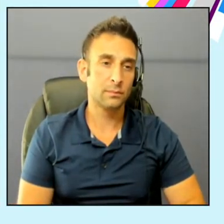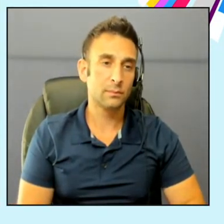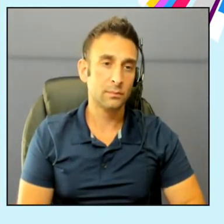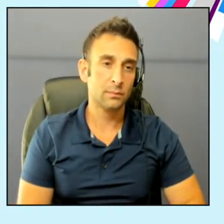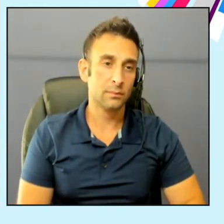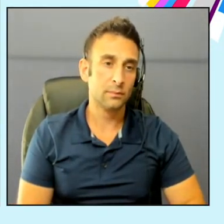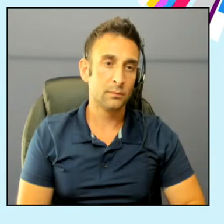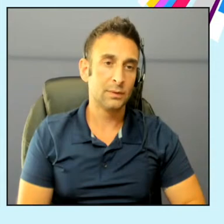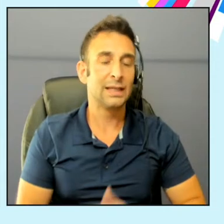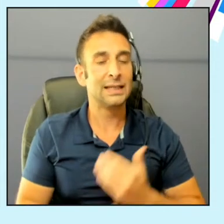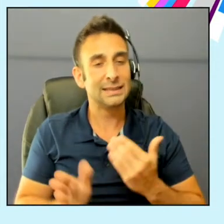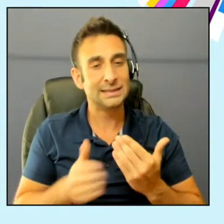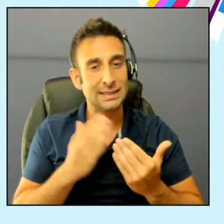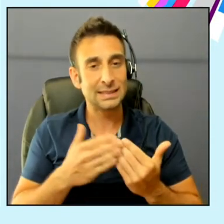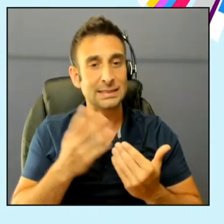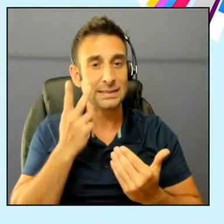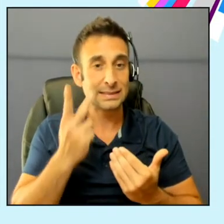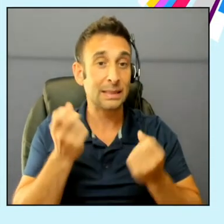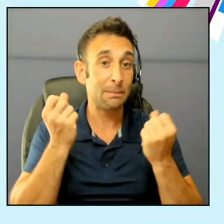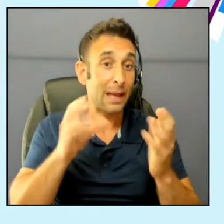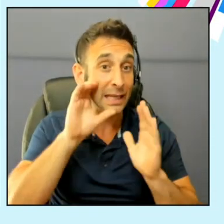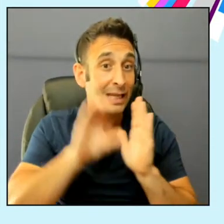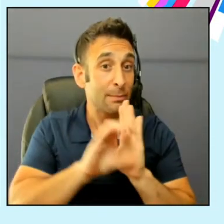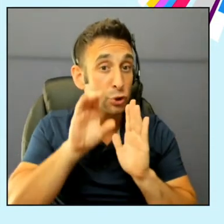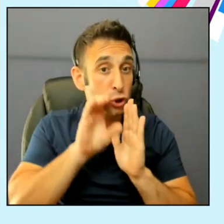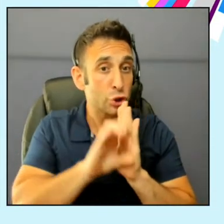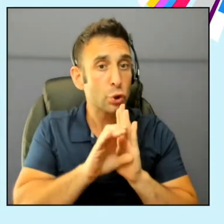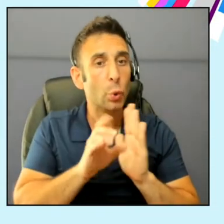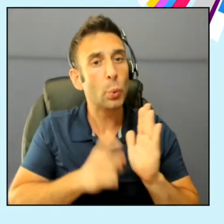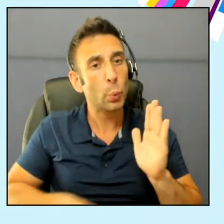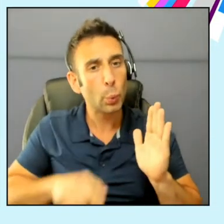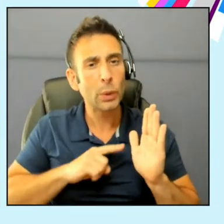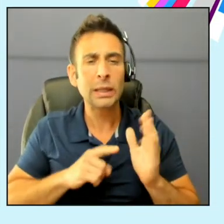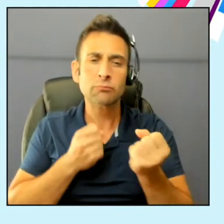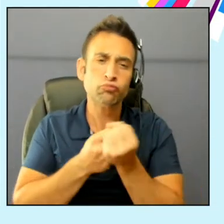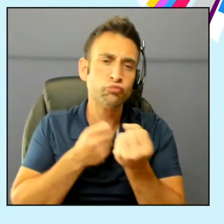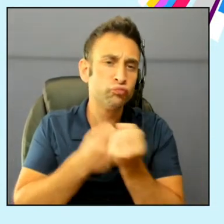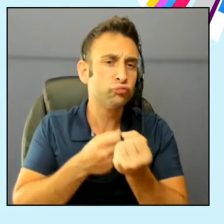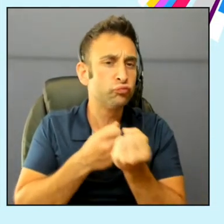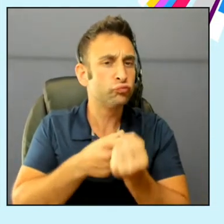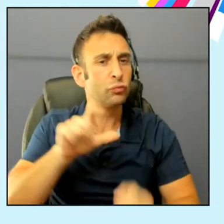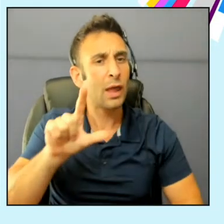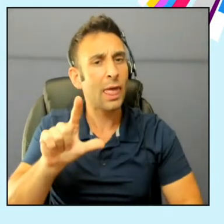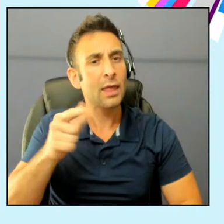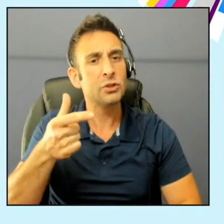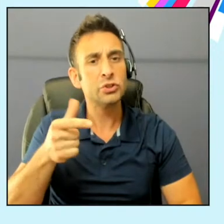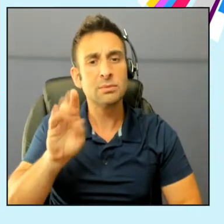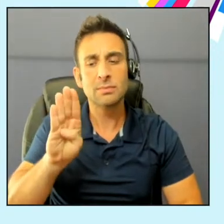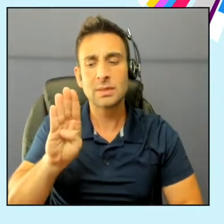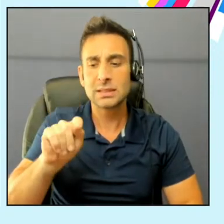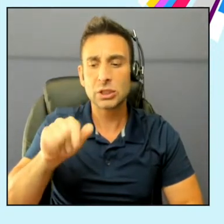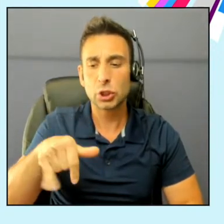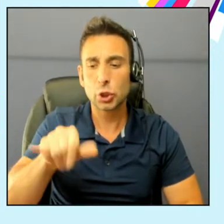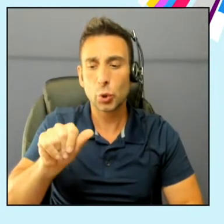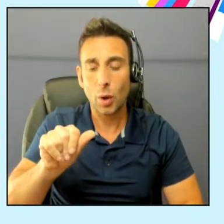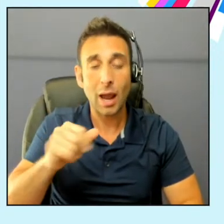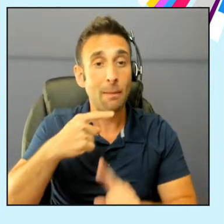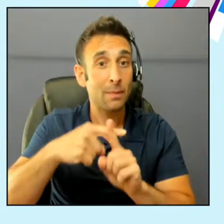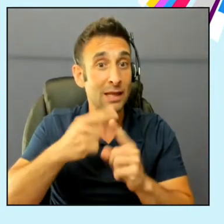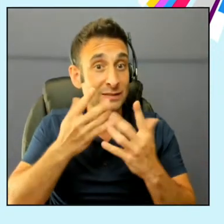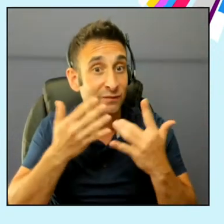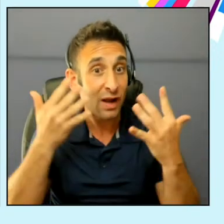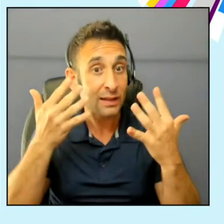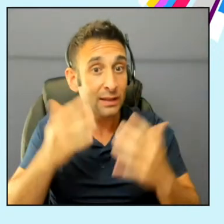a lot of imagery that shows that we are very LGBTQI plus friendly. And we're very lucky to have, out of the